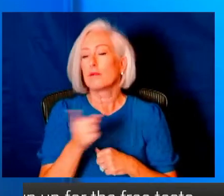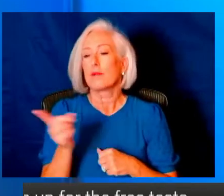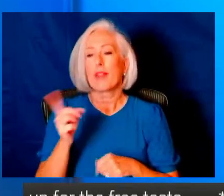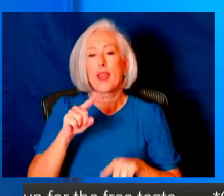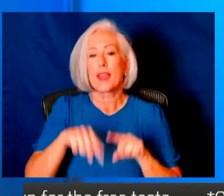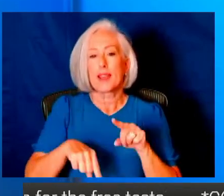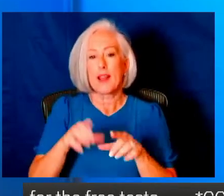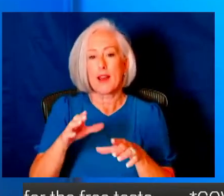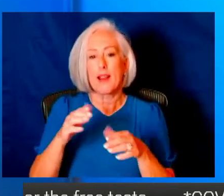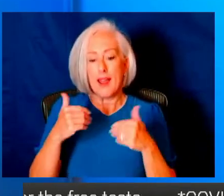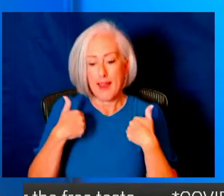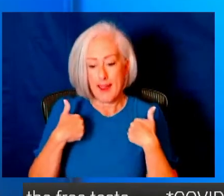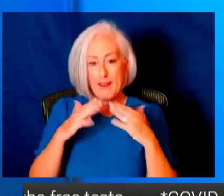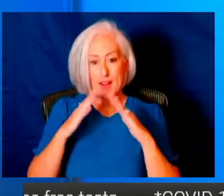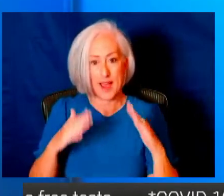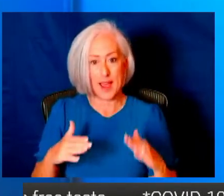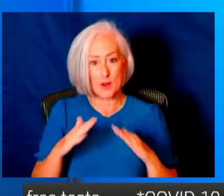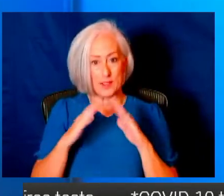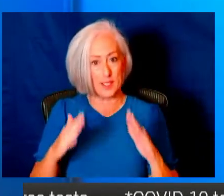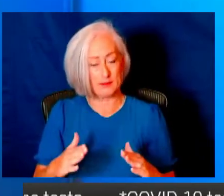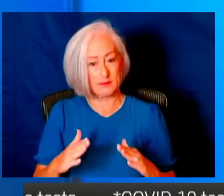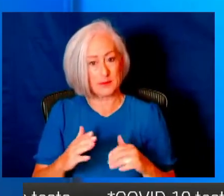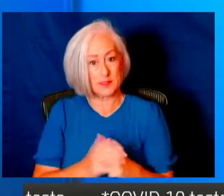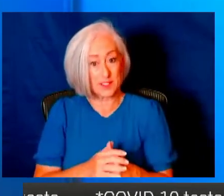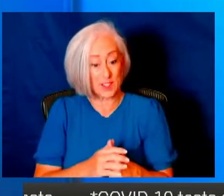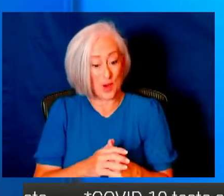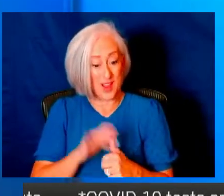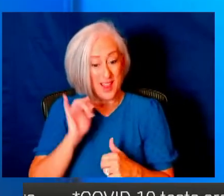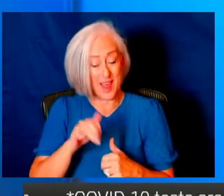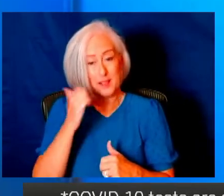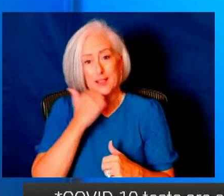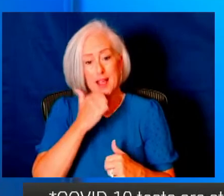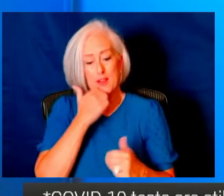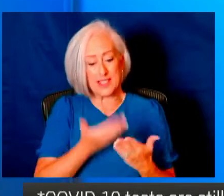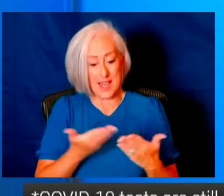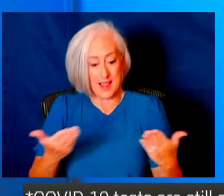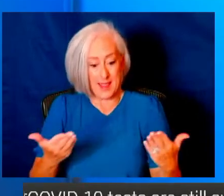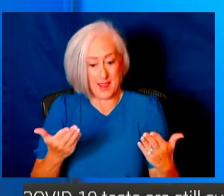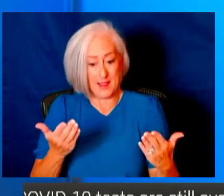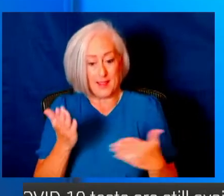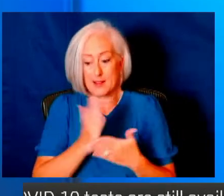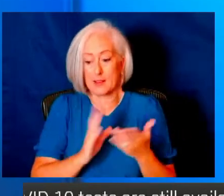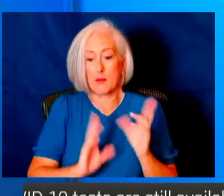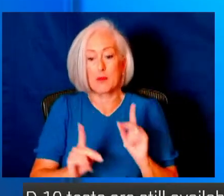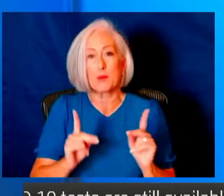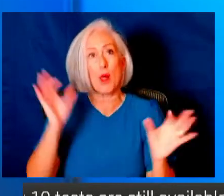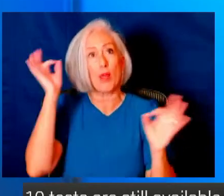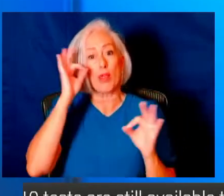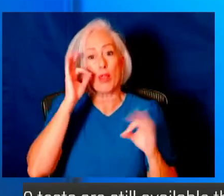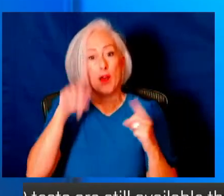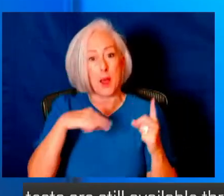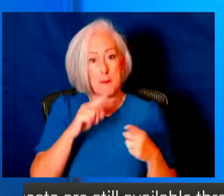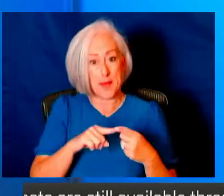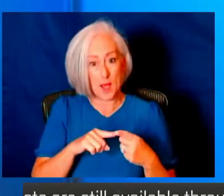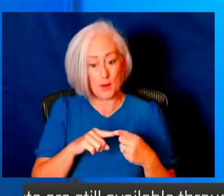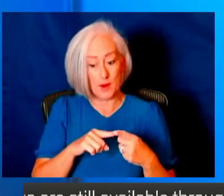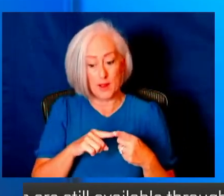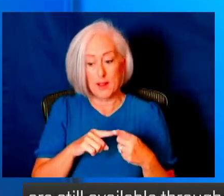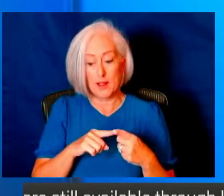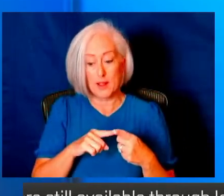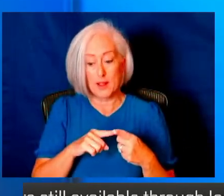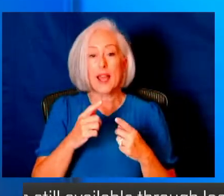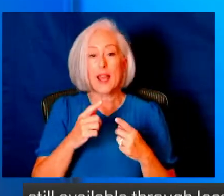housing, and just things like that, just the day-to-day things that some people may not have to think about. Getting up and taking the bus to go